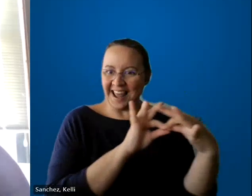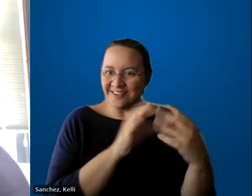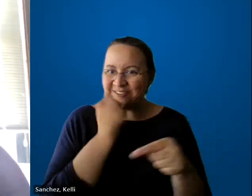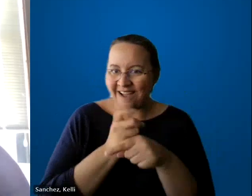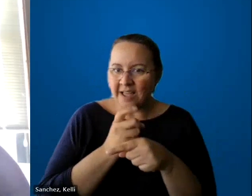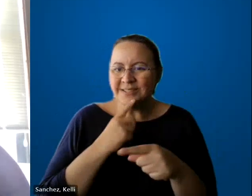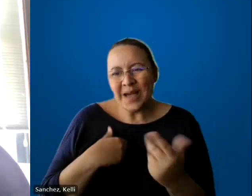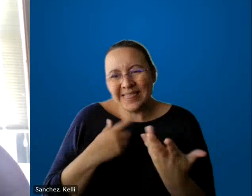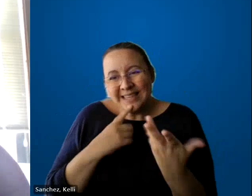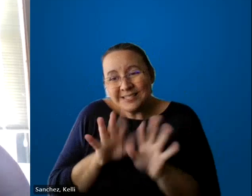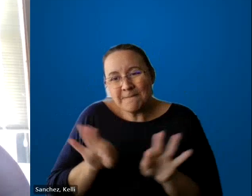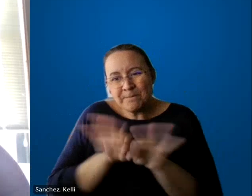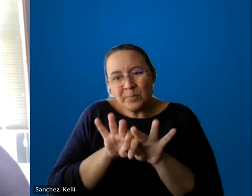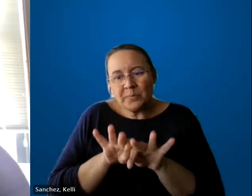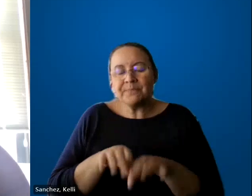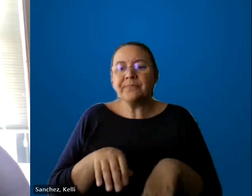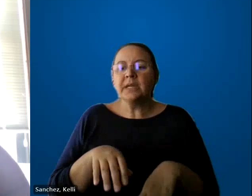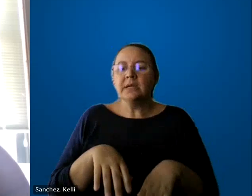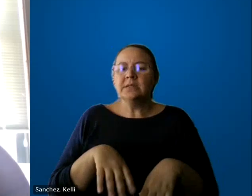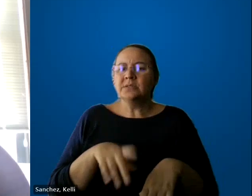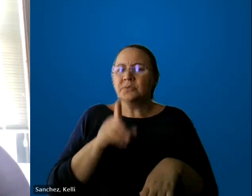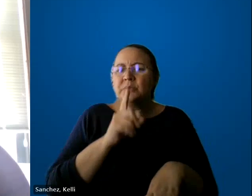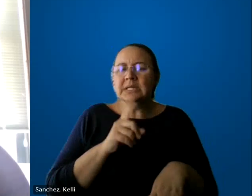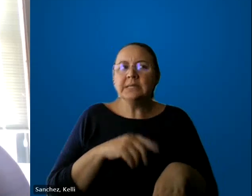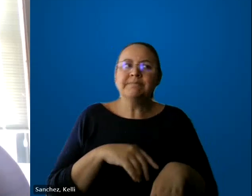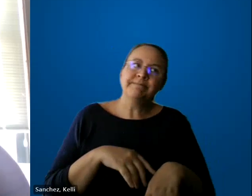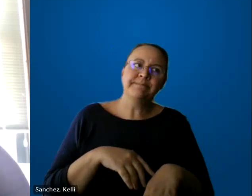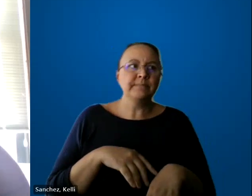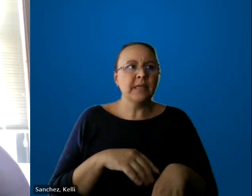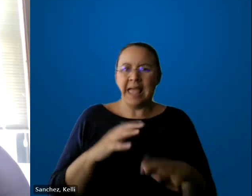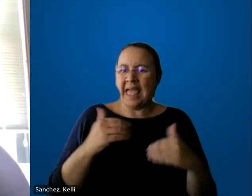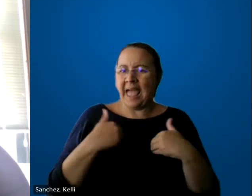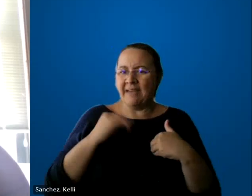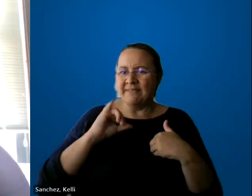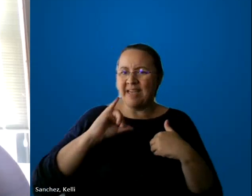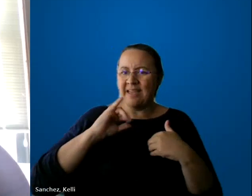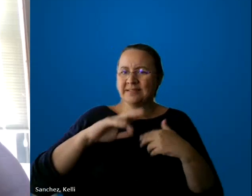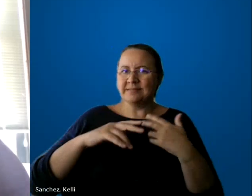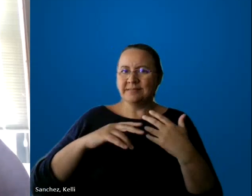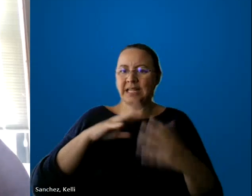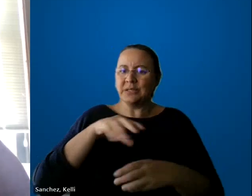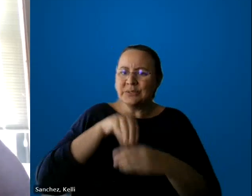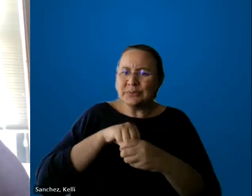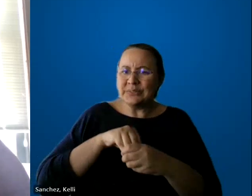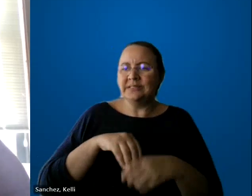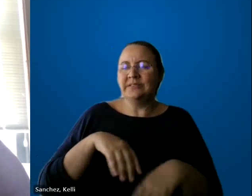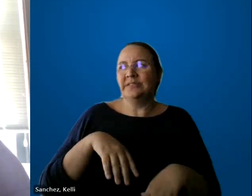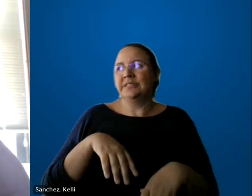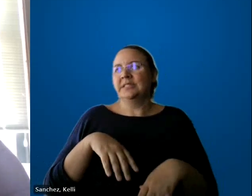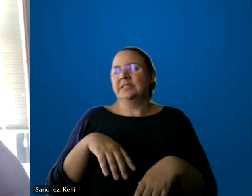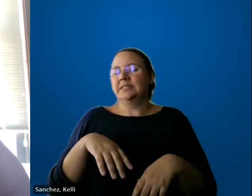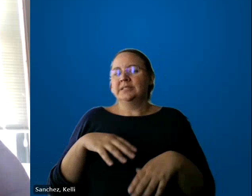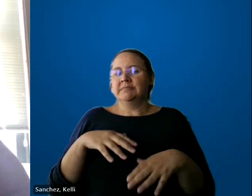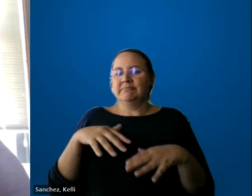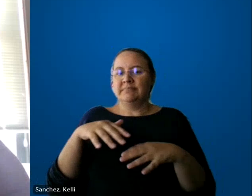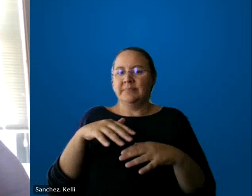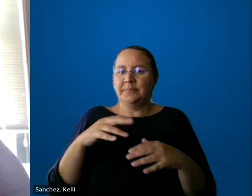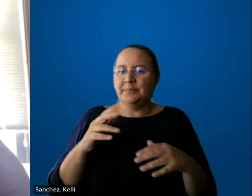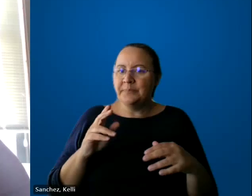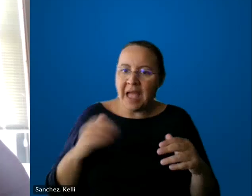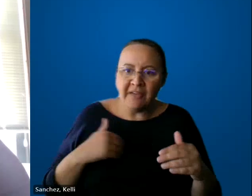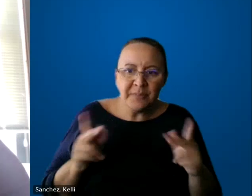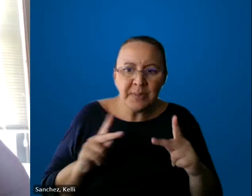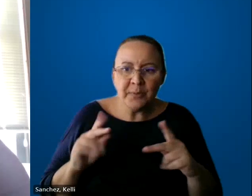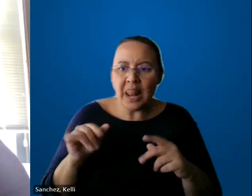like it's extremely important to, have inclusivity and have people that are like you around,